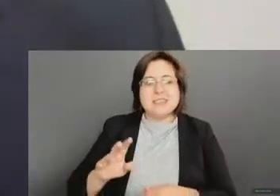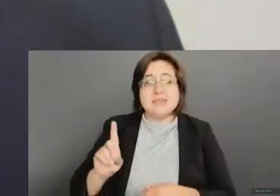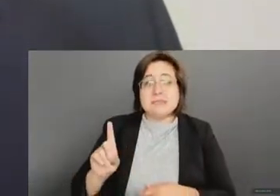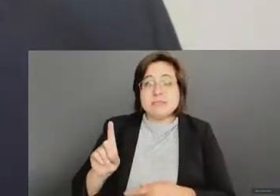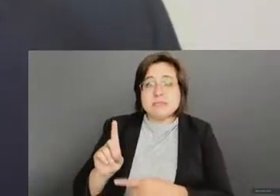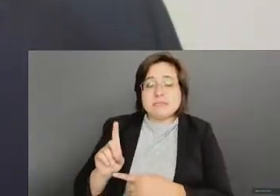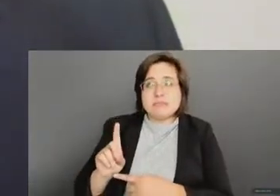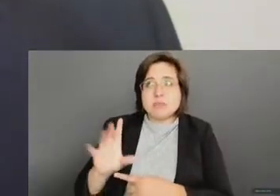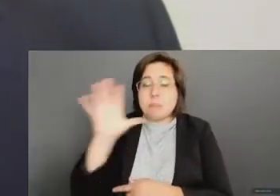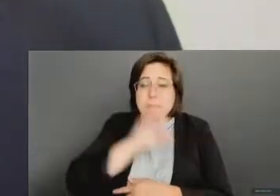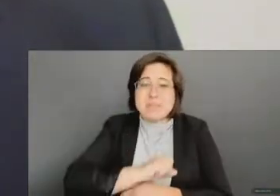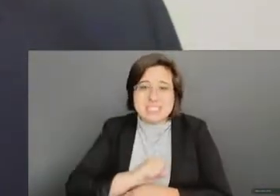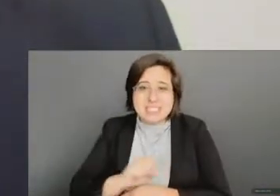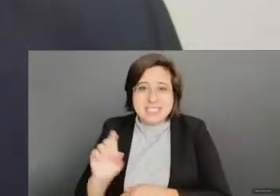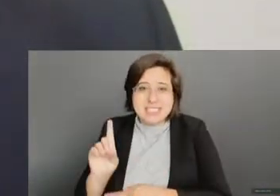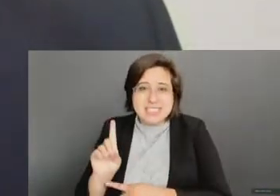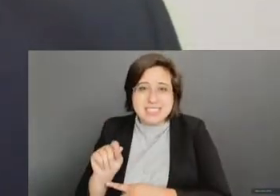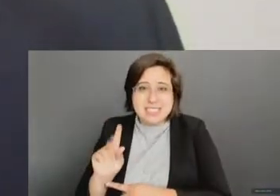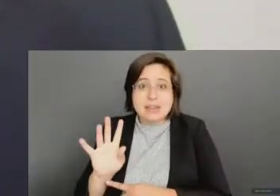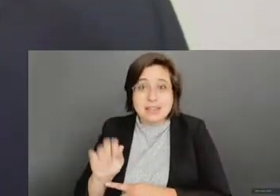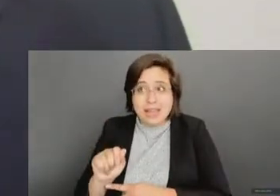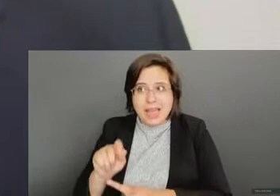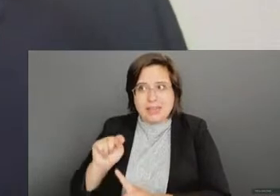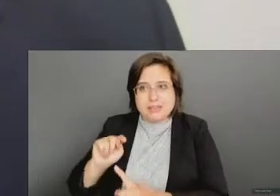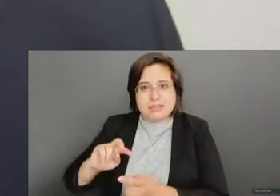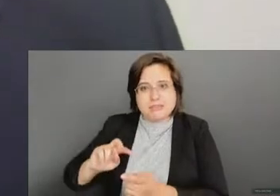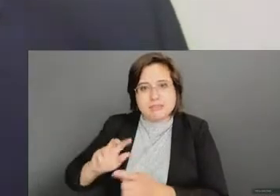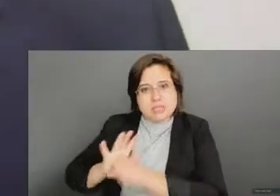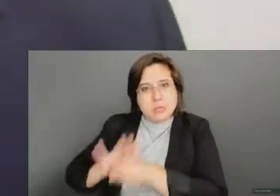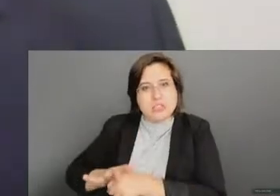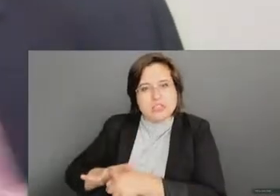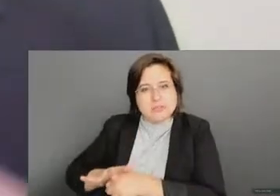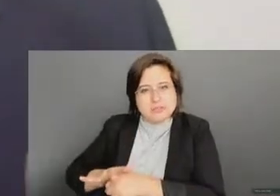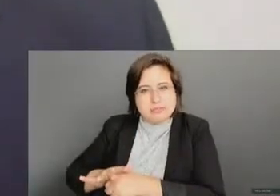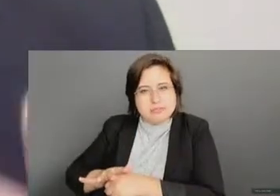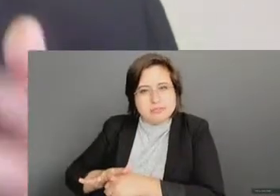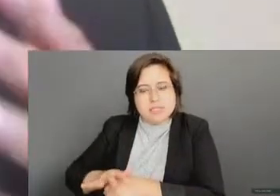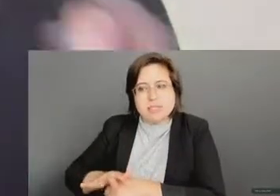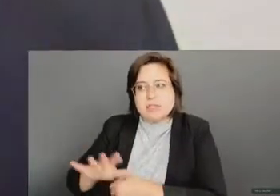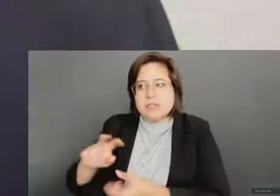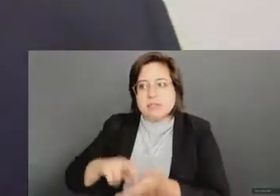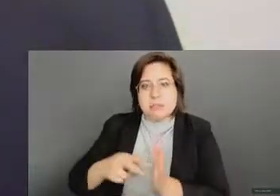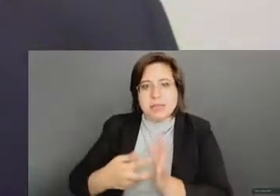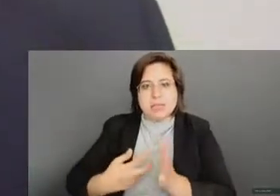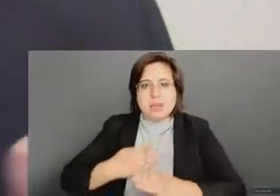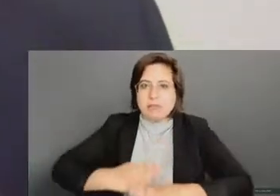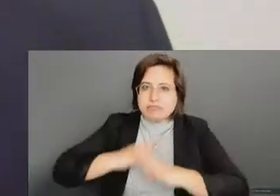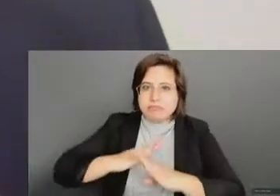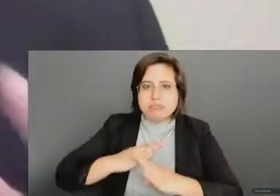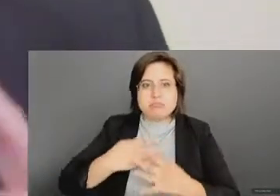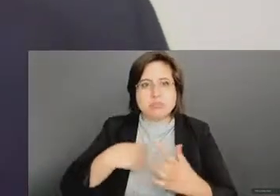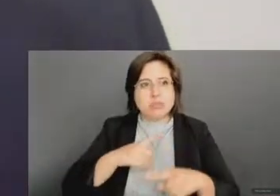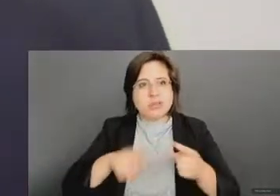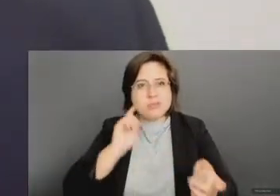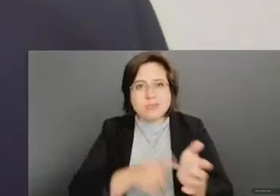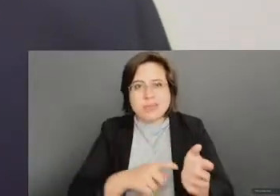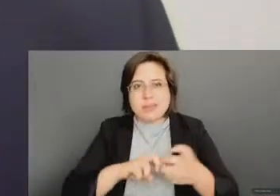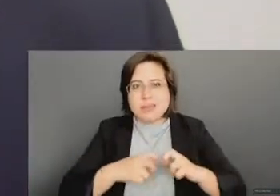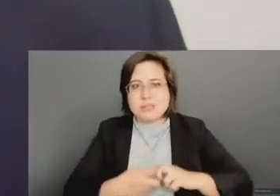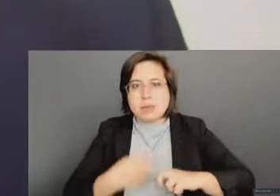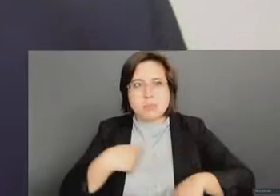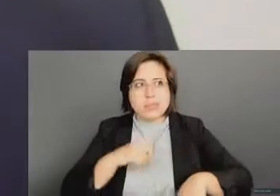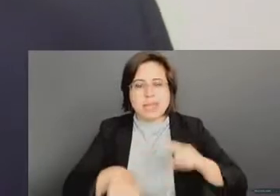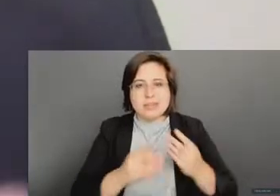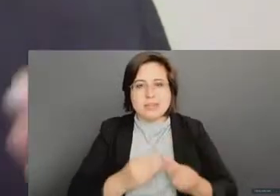excuse me, missing data is a form of oppression. So it prevents us from recognizing a problem and solving a